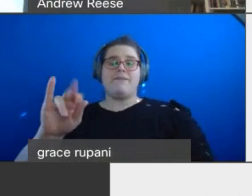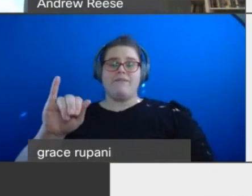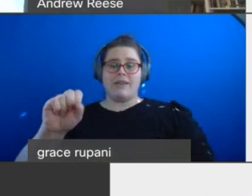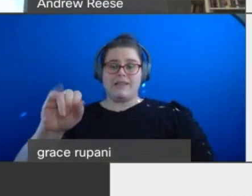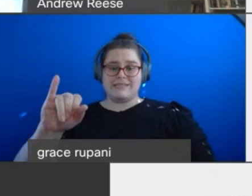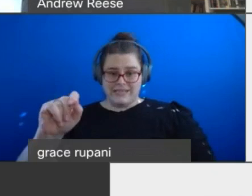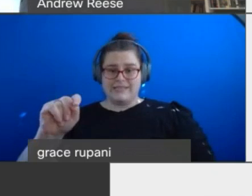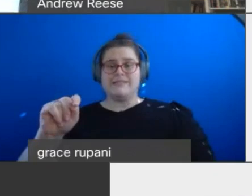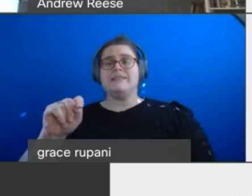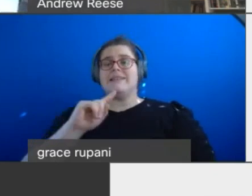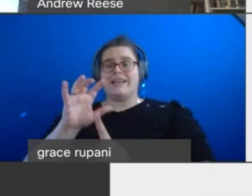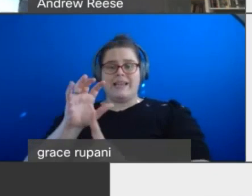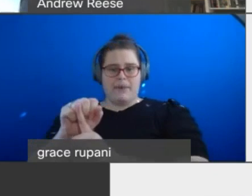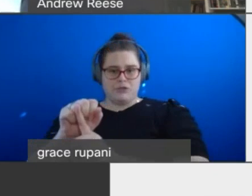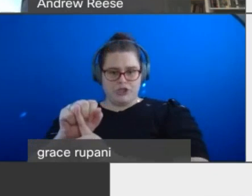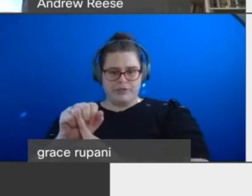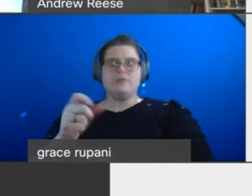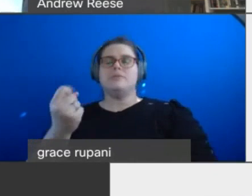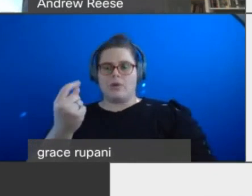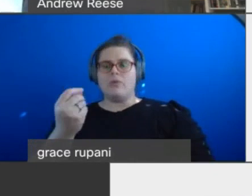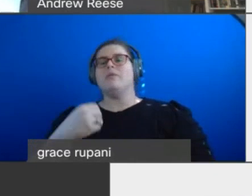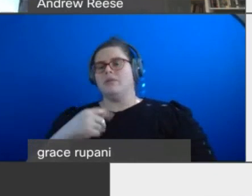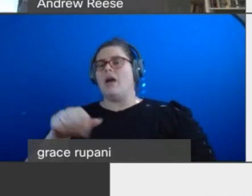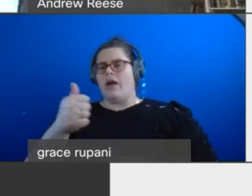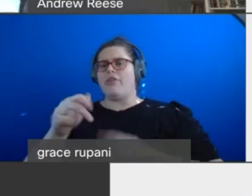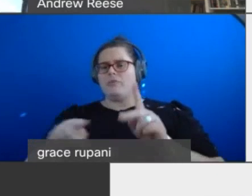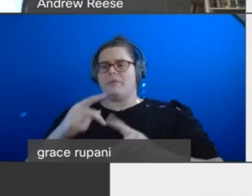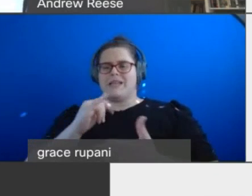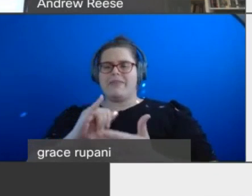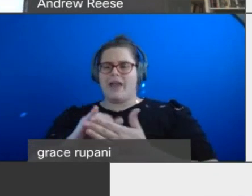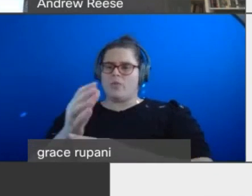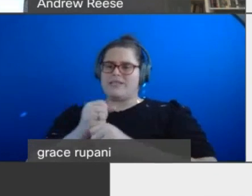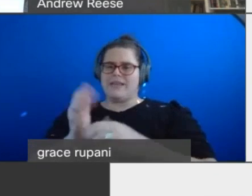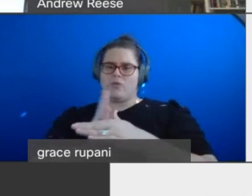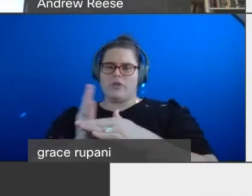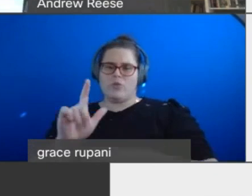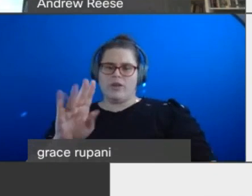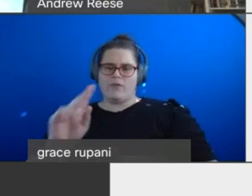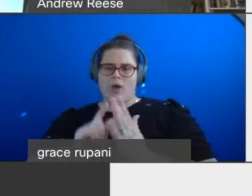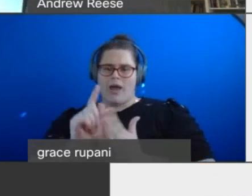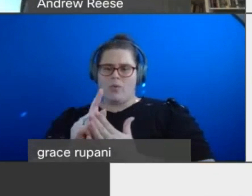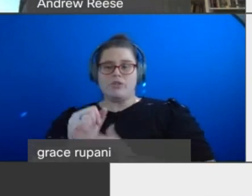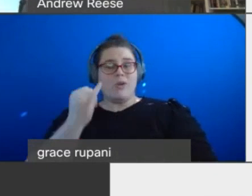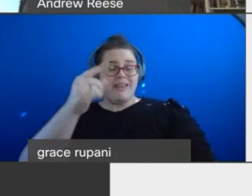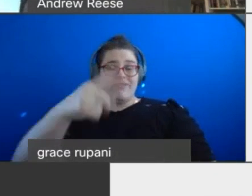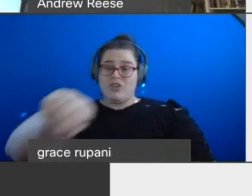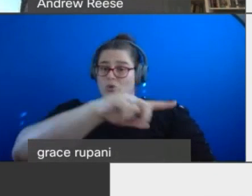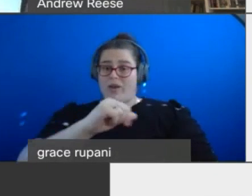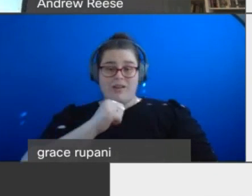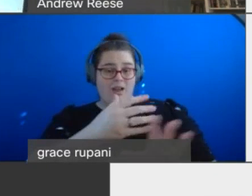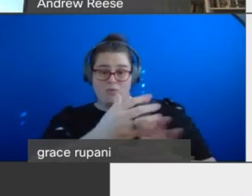And it looks like there's other folks that also got theirs within 24 hours. So for people who didn't get theirs, you really might want to reach